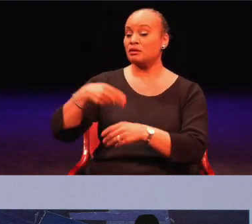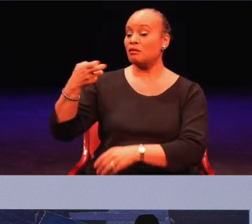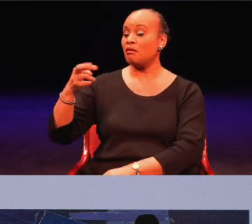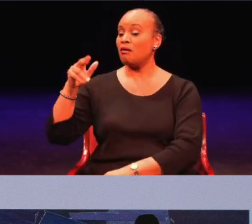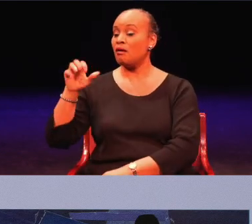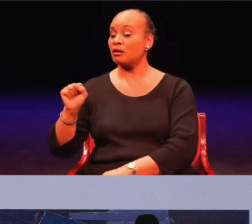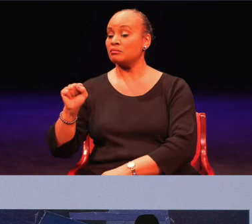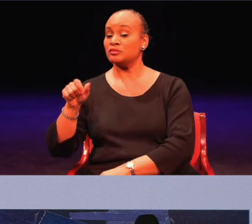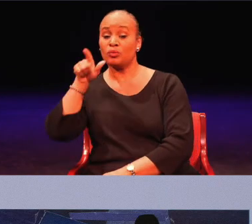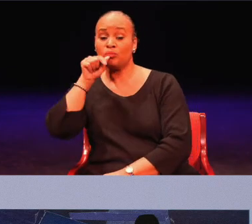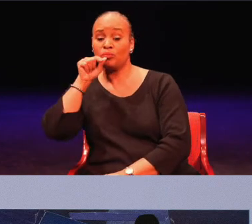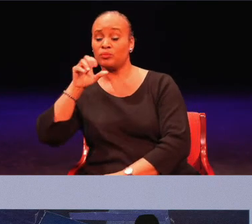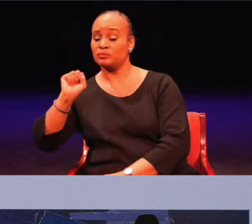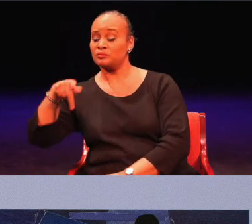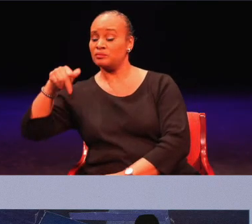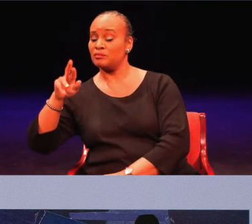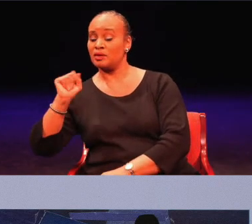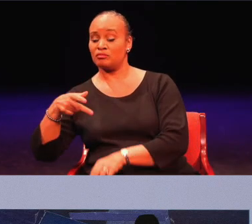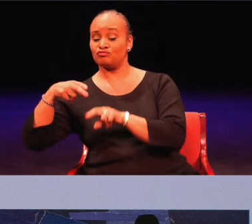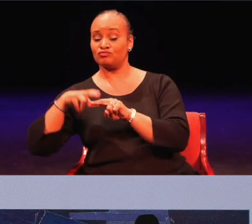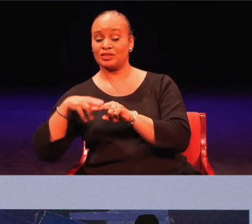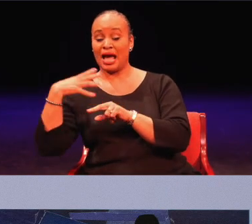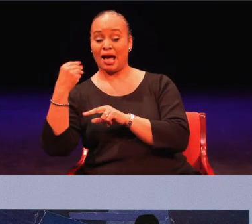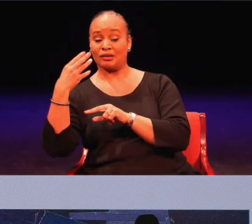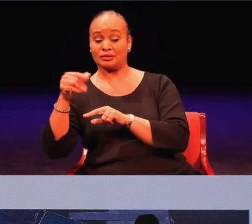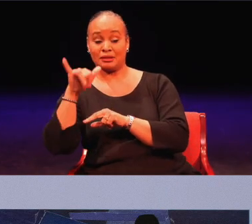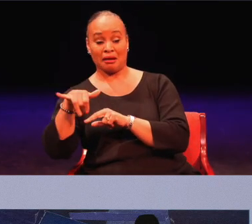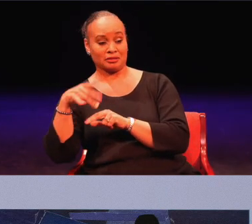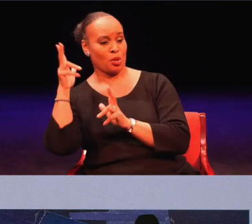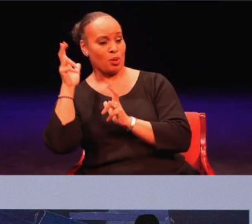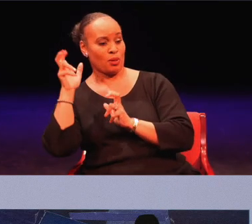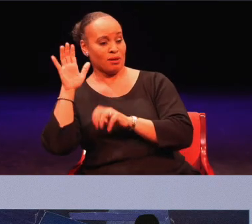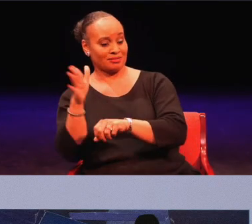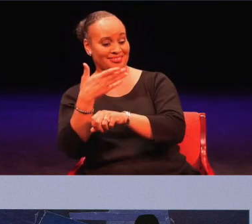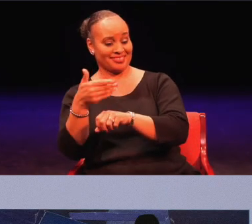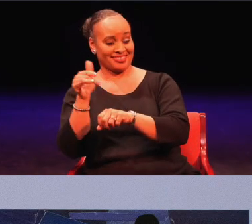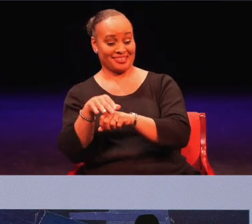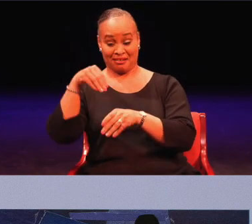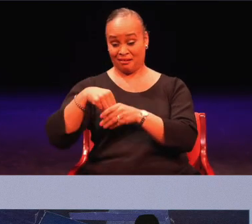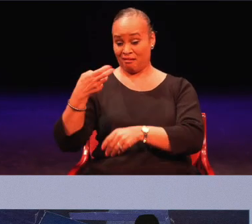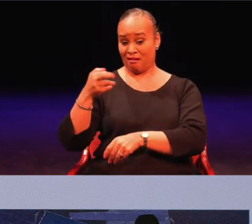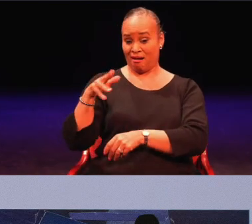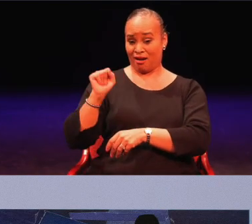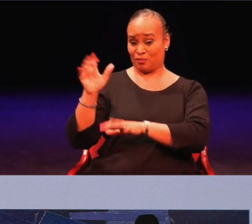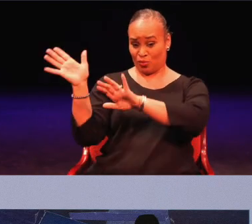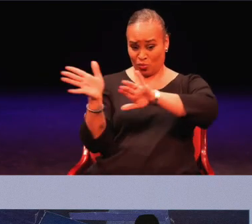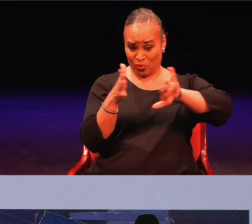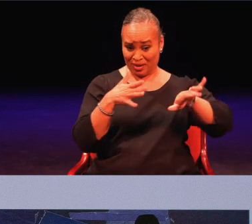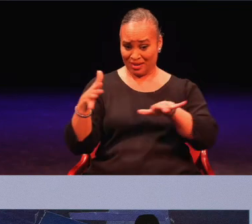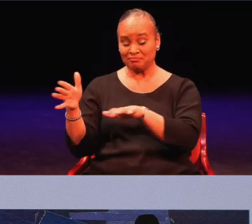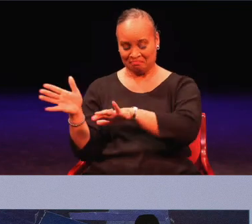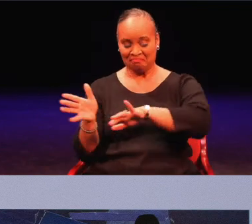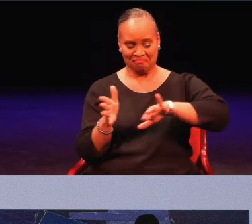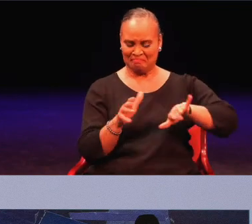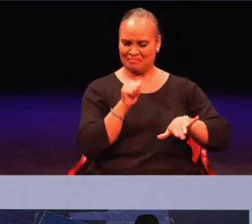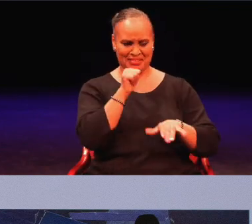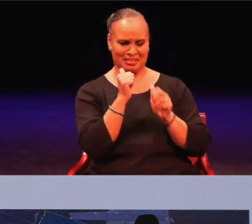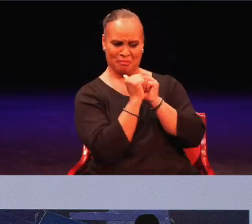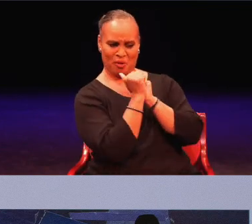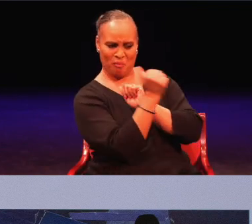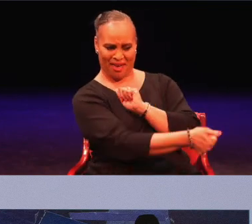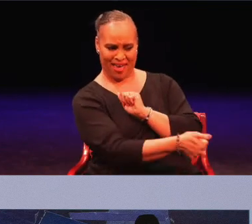fire escapes outside of rent parties to learn the tunes. The wind doesn't blow past Smalls. It